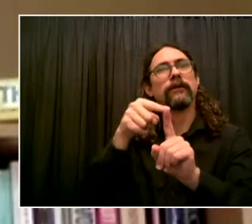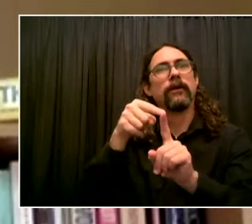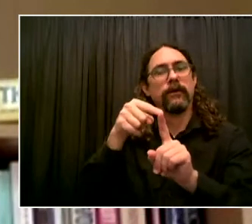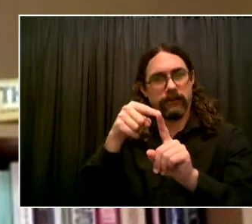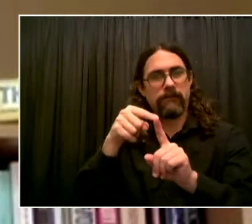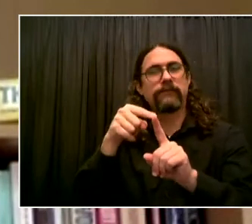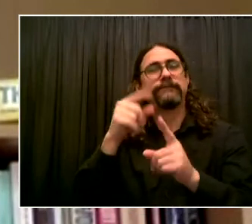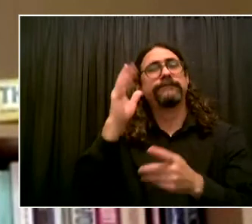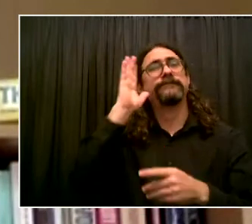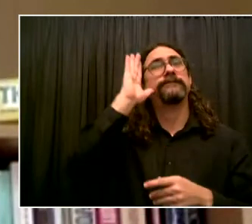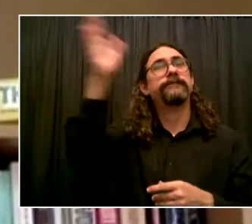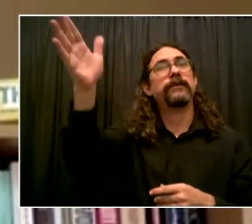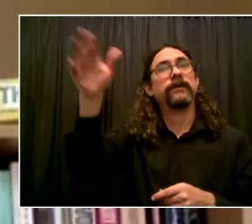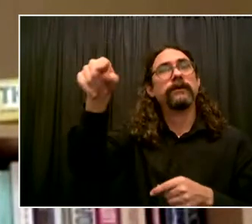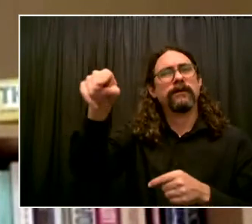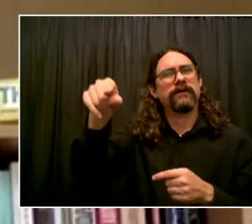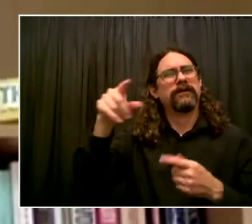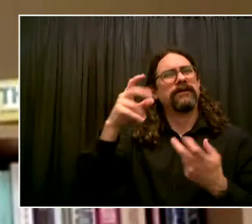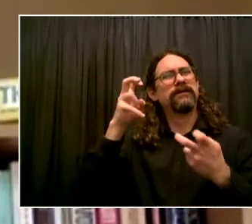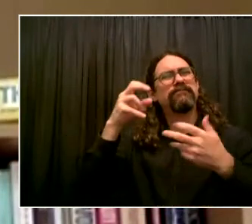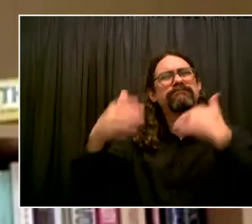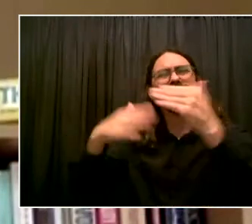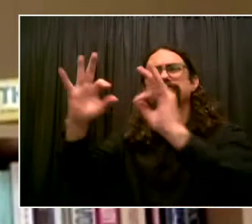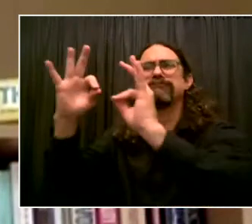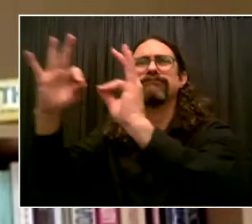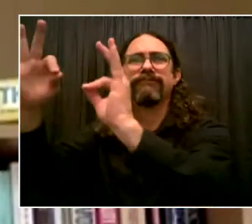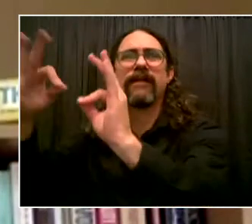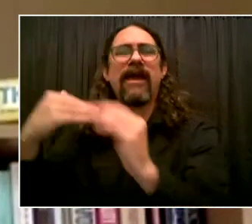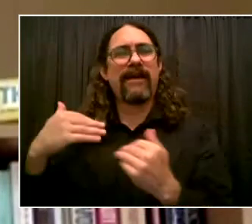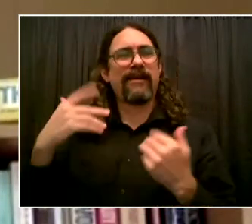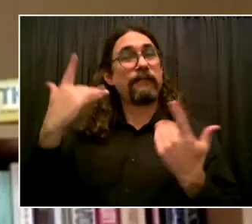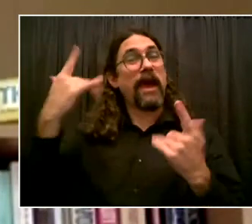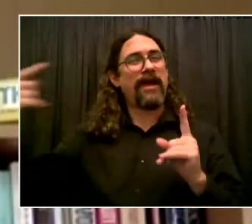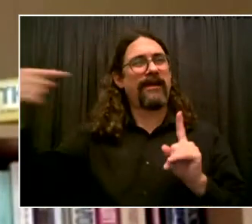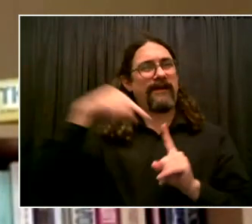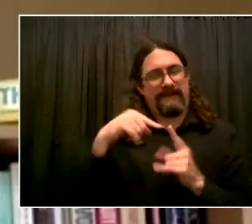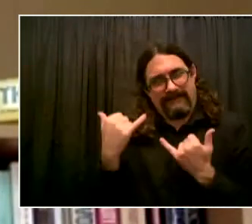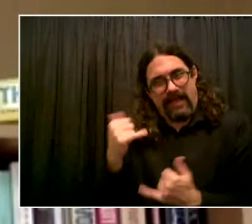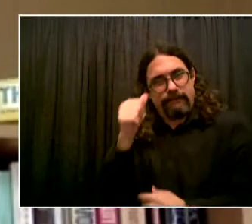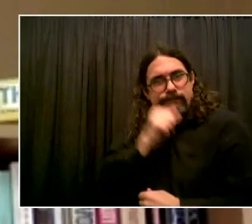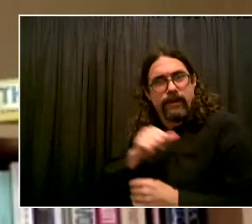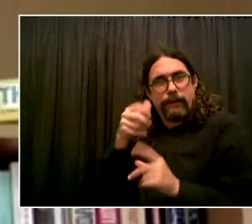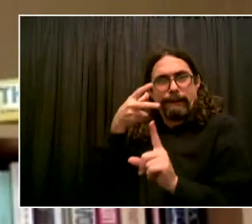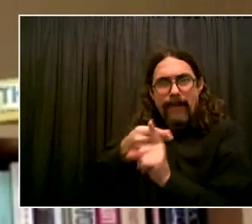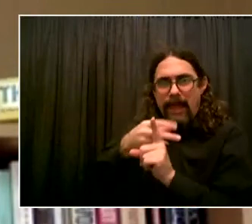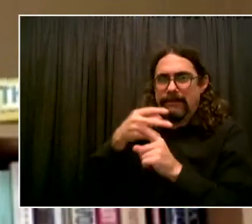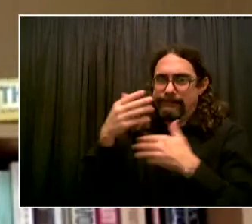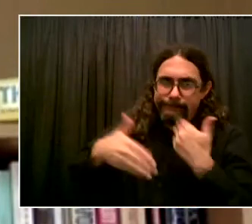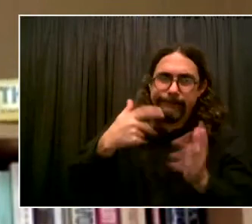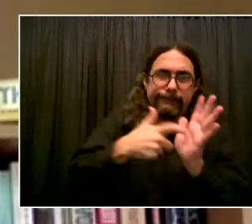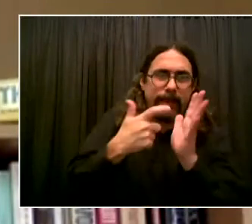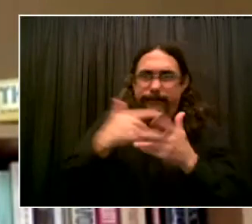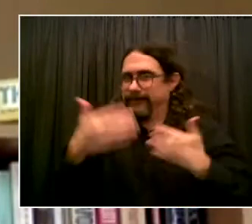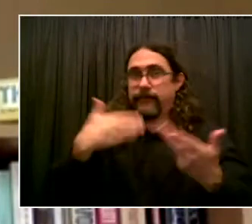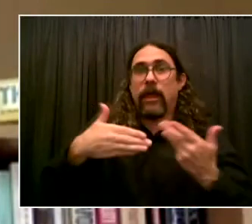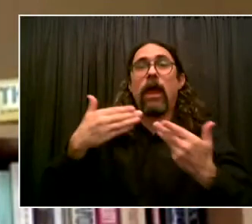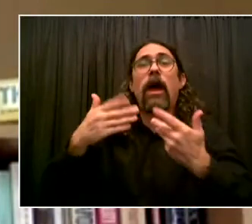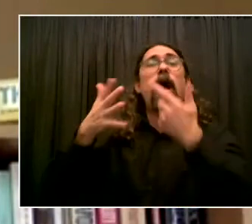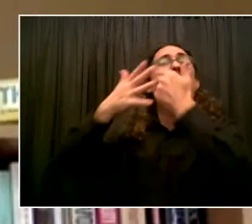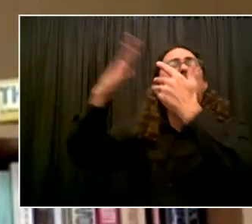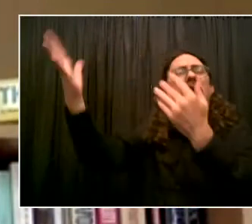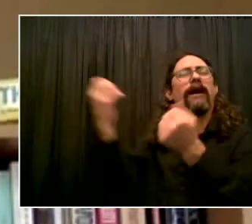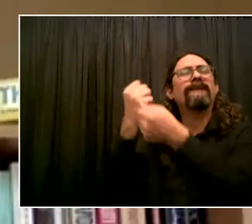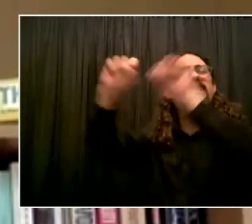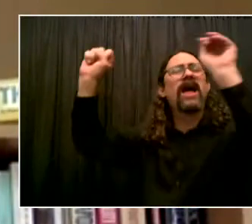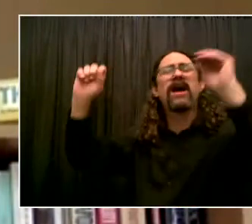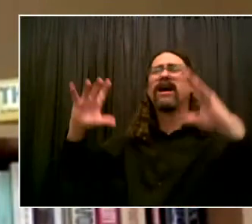that's even better than the one that we've inherited and is more prepared for the future crises to come. So thanks for the leadership. Thanks to every city